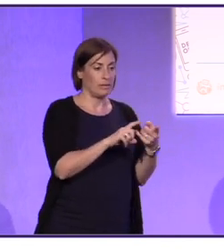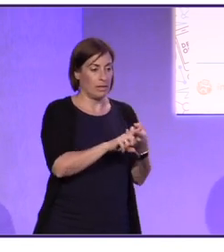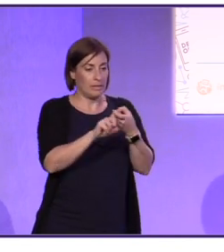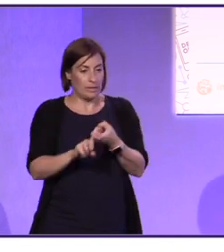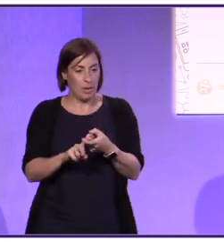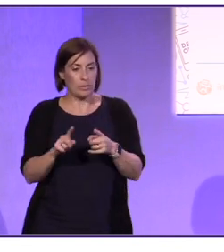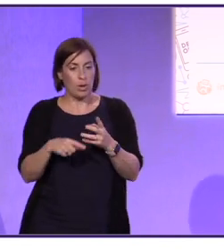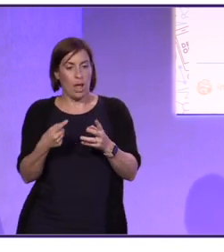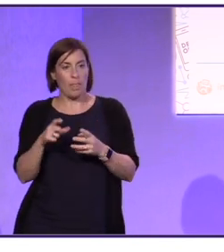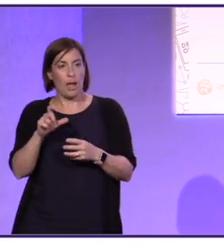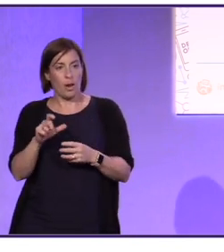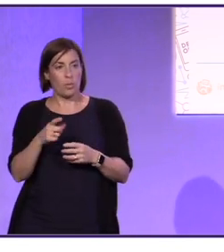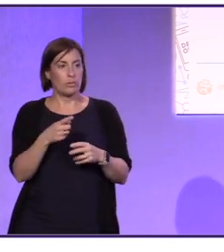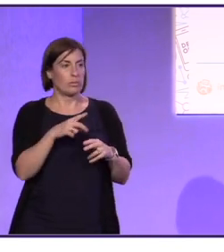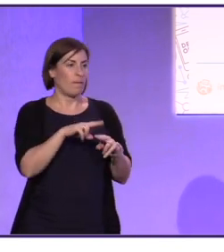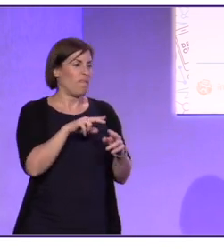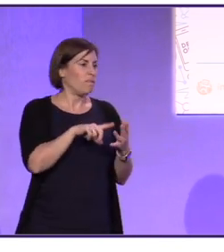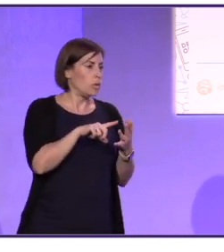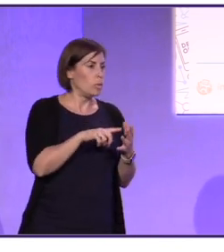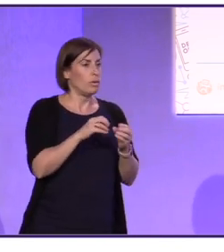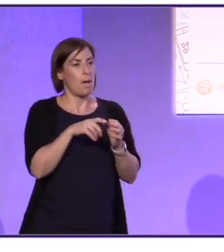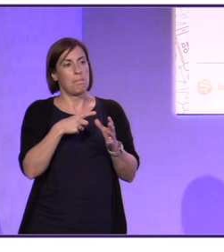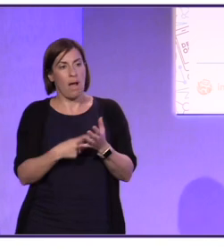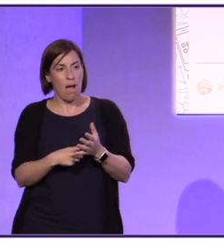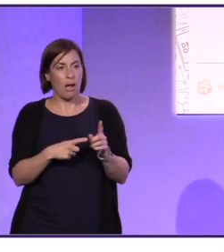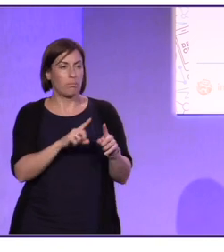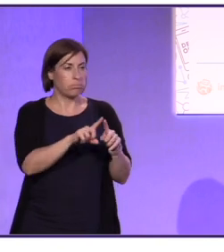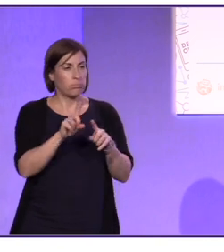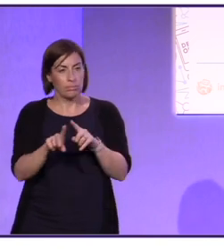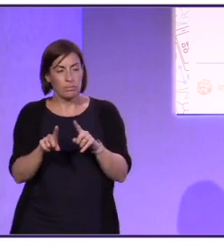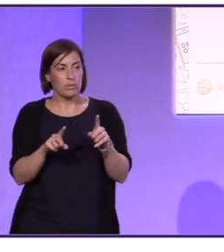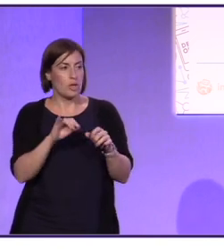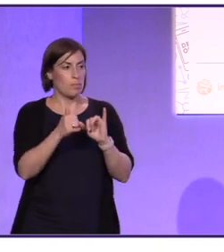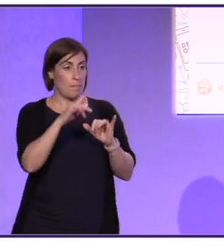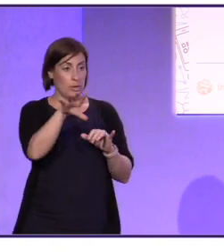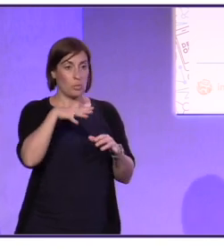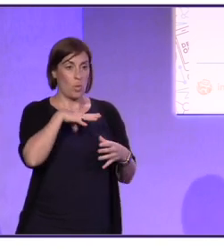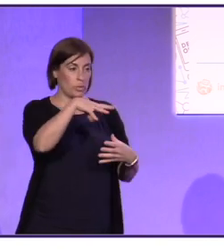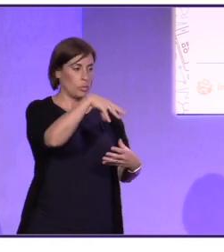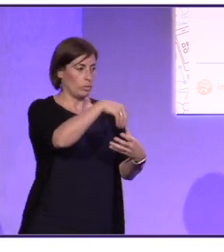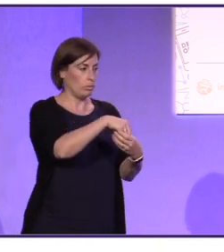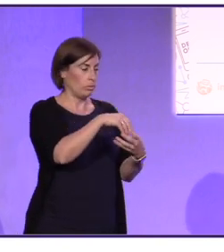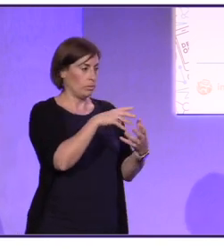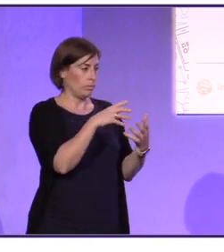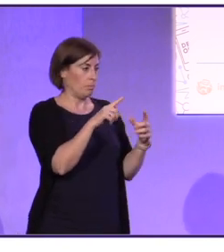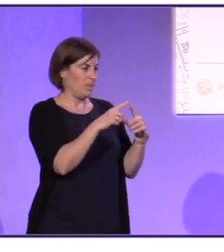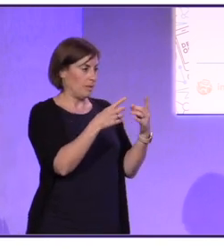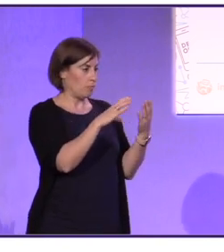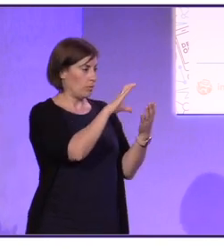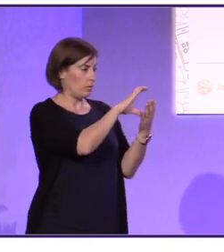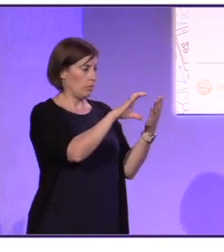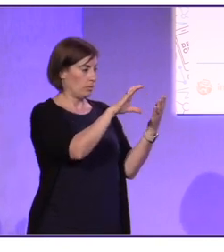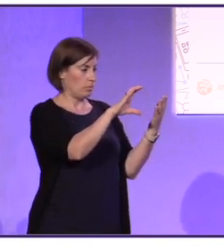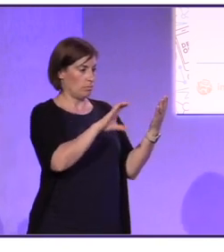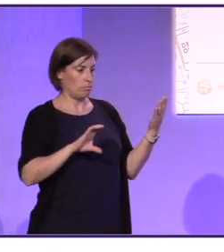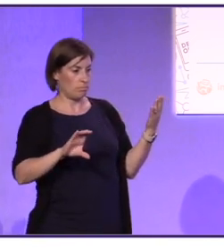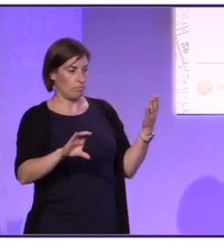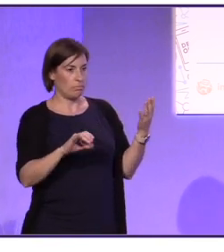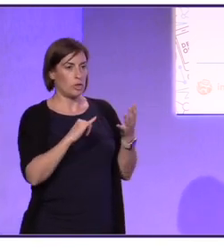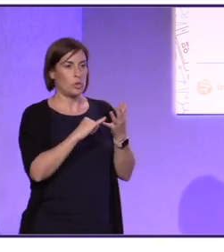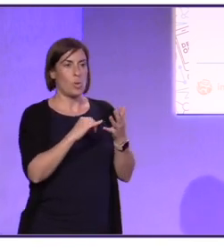bar, and maybe we want to decouple that. Maybe we want to encapsulate that in a different part of our source code.